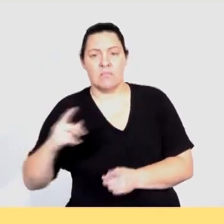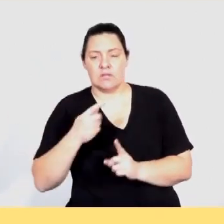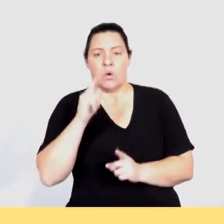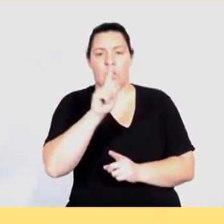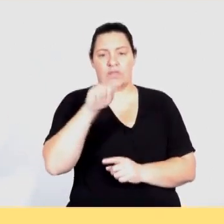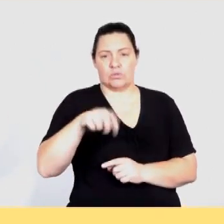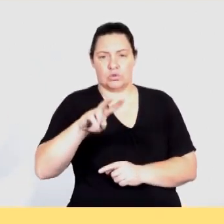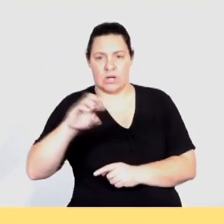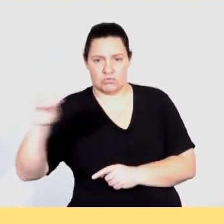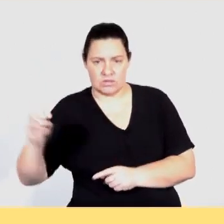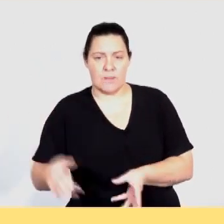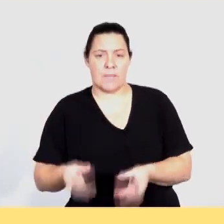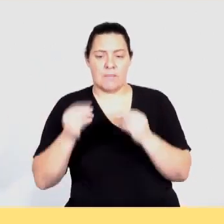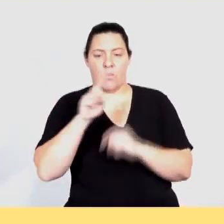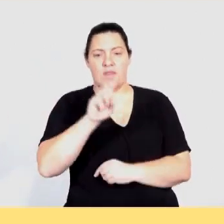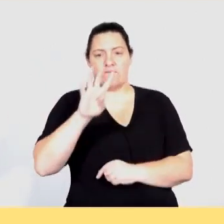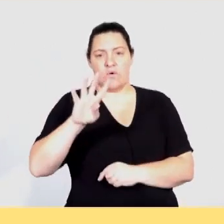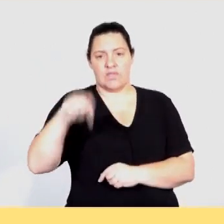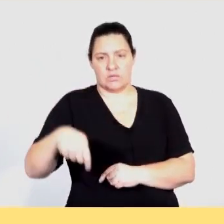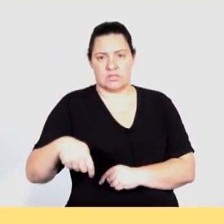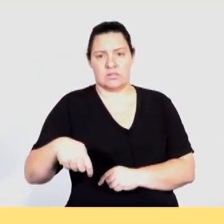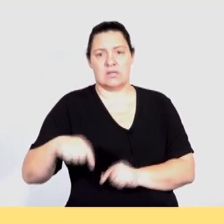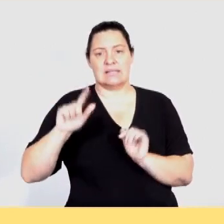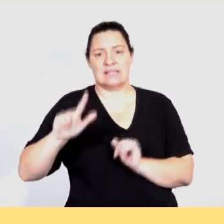plus 1.2. That should give you